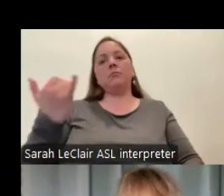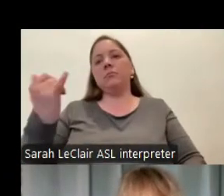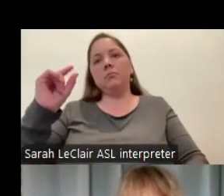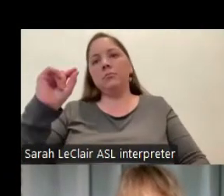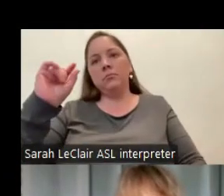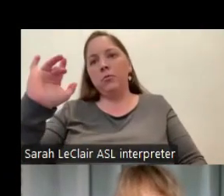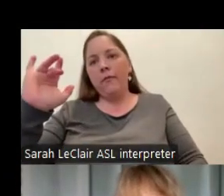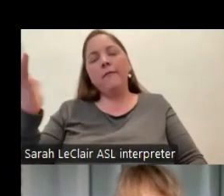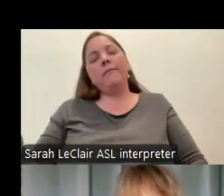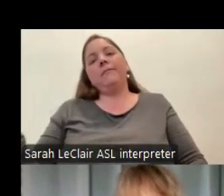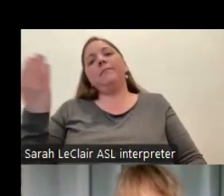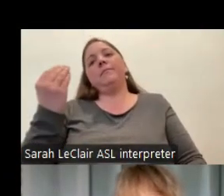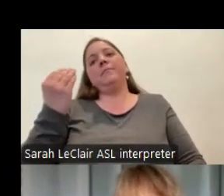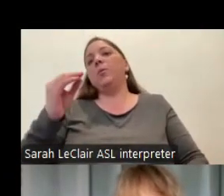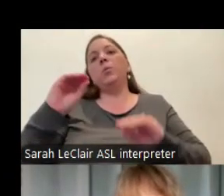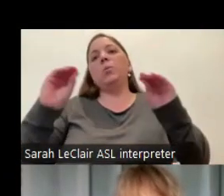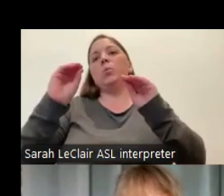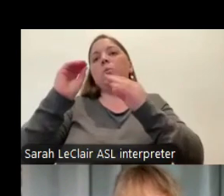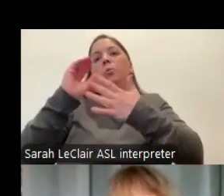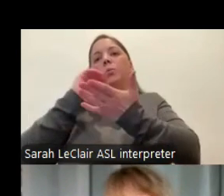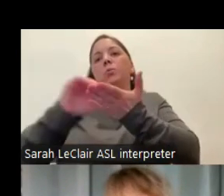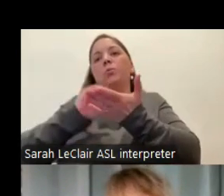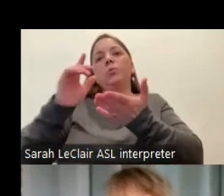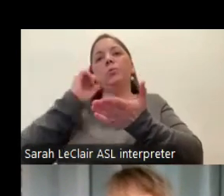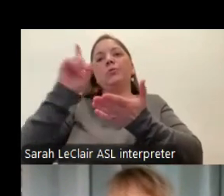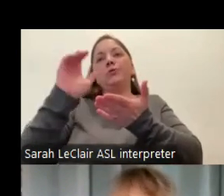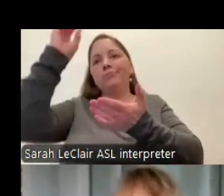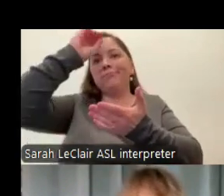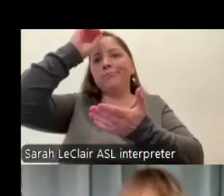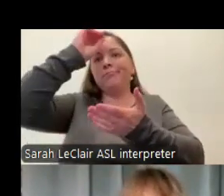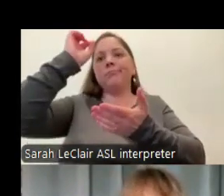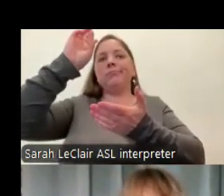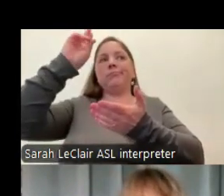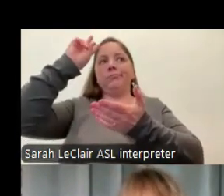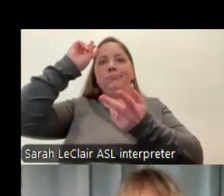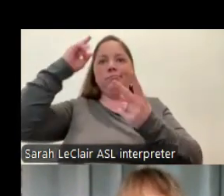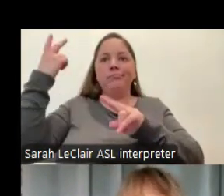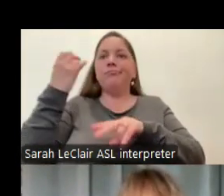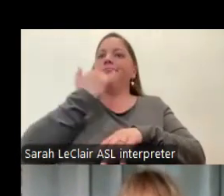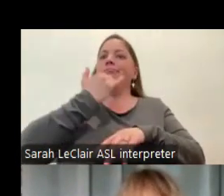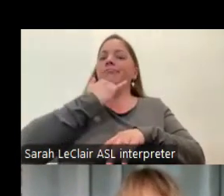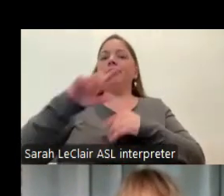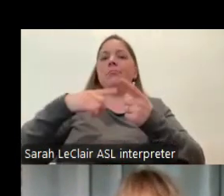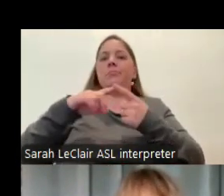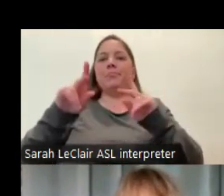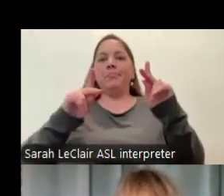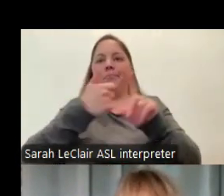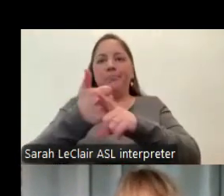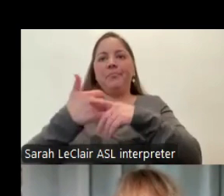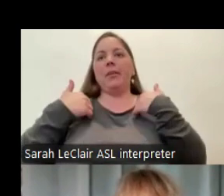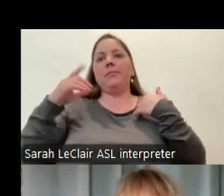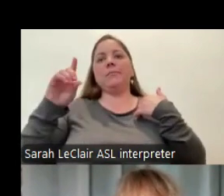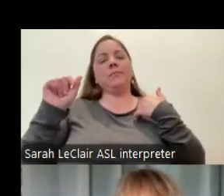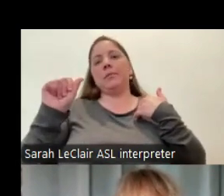no excuse for the stigmas and misconceptions of people who have disabilities. So